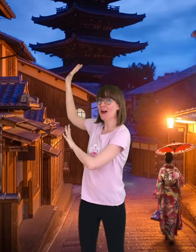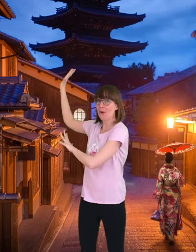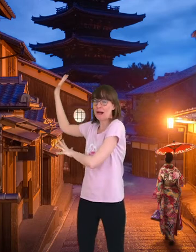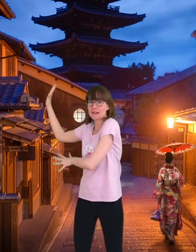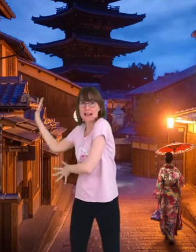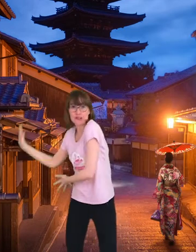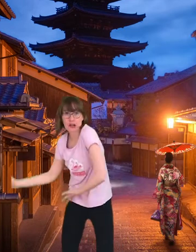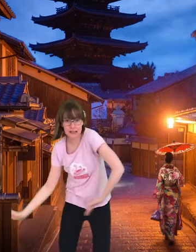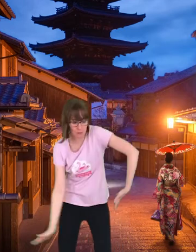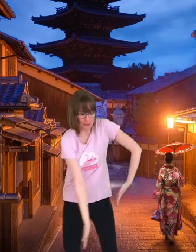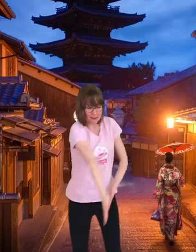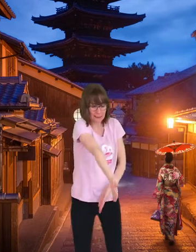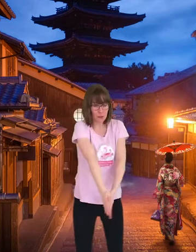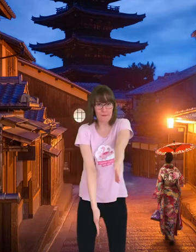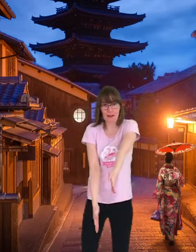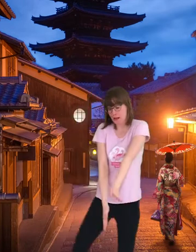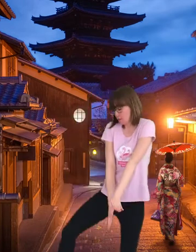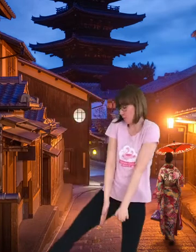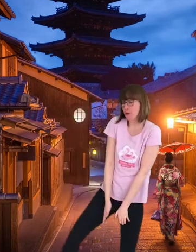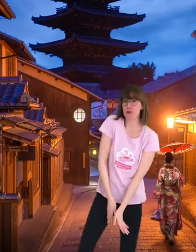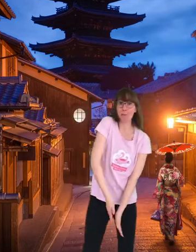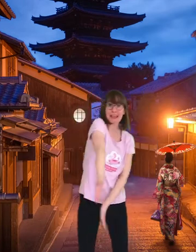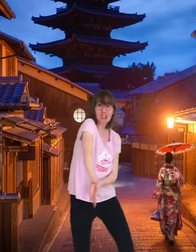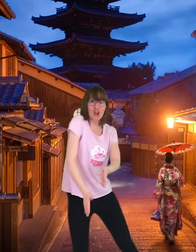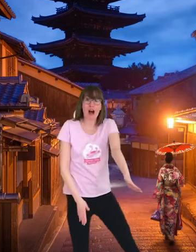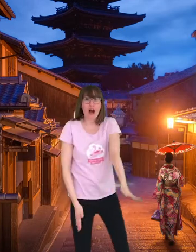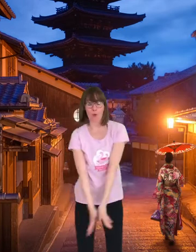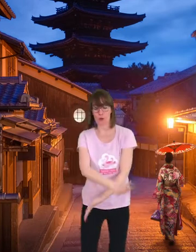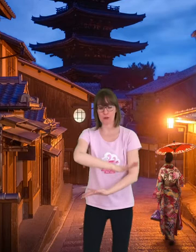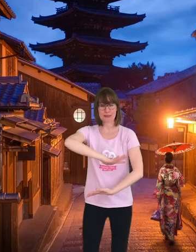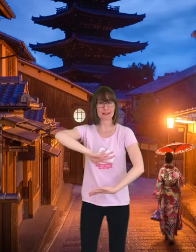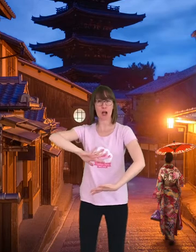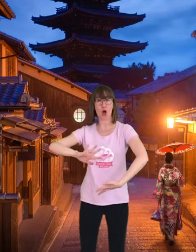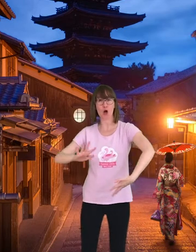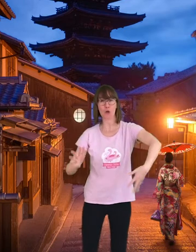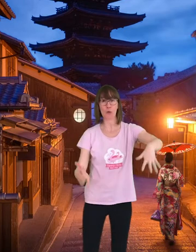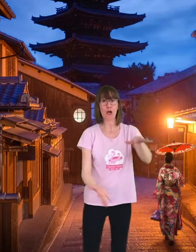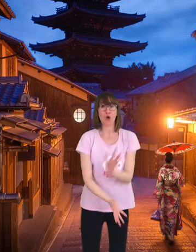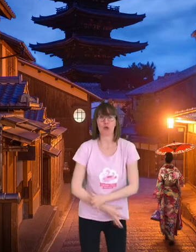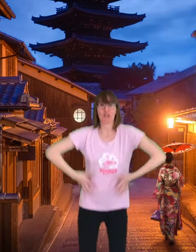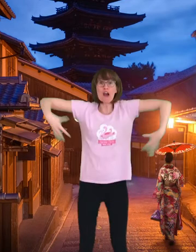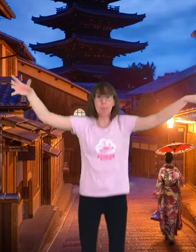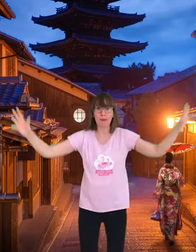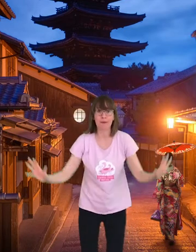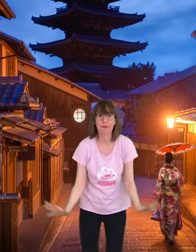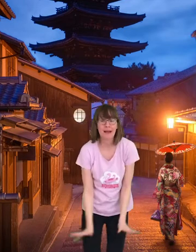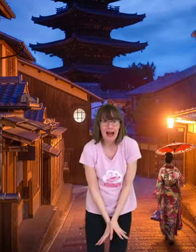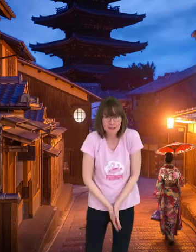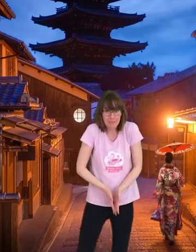1, 2, 3. Well done, let's try another one. Keep moving. So remember, you could do big and sharp, or you could do slow, or you could